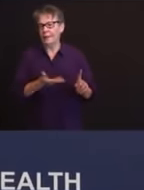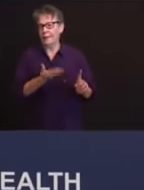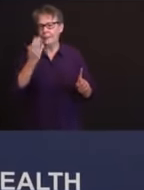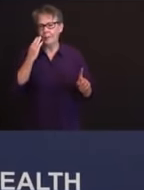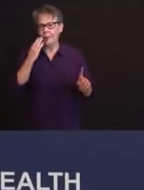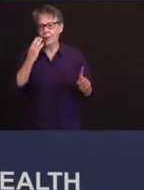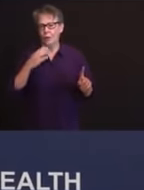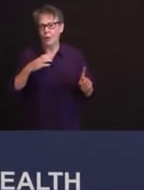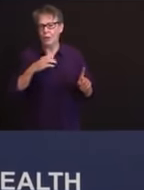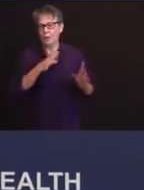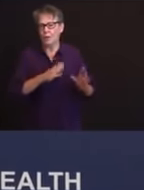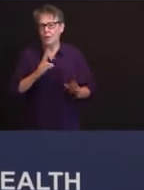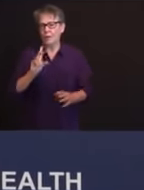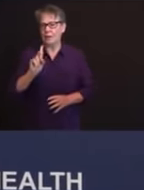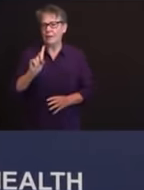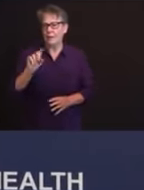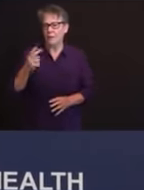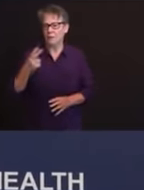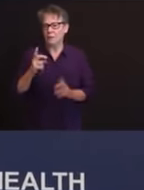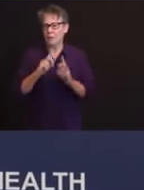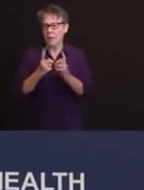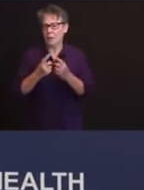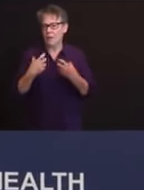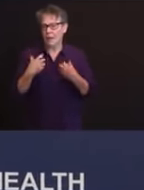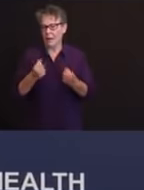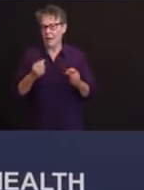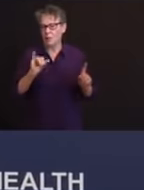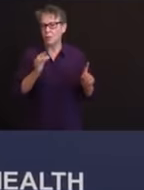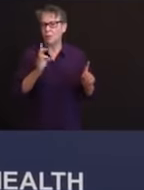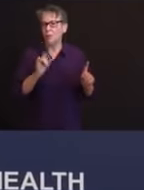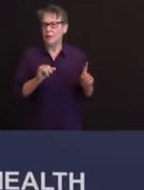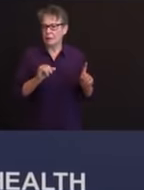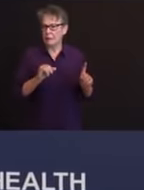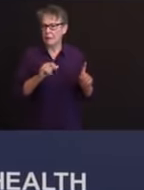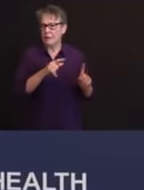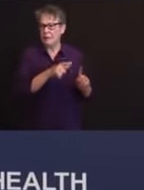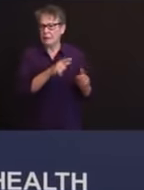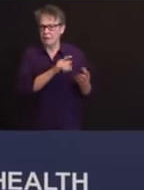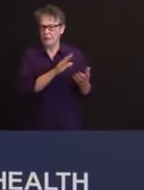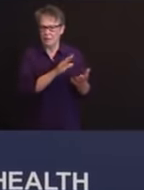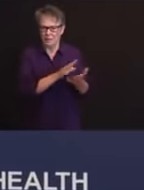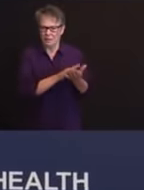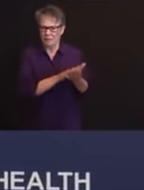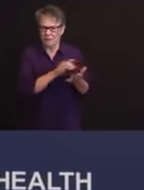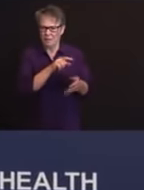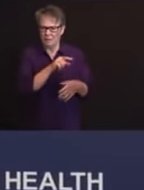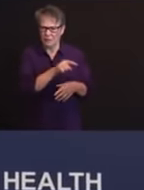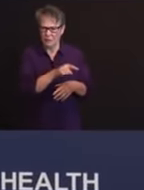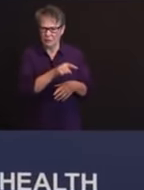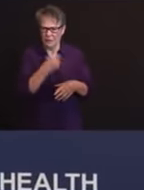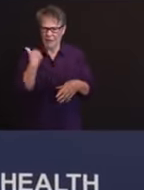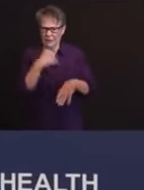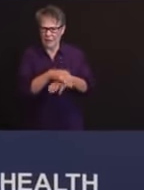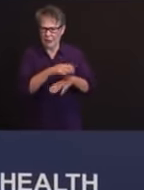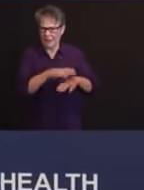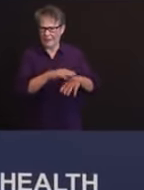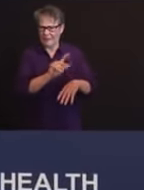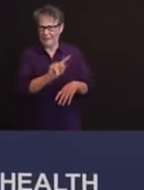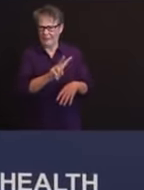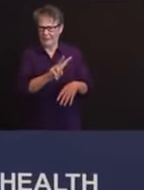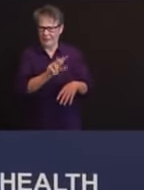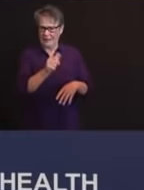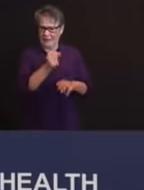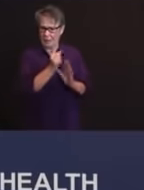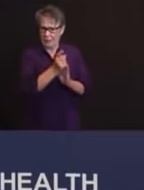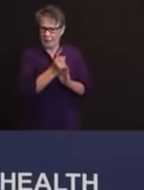the Department of Health, Judy Persichilli. Judy, great job on 60 Minutes last night. We're all incredibly proud of you. To your right, another